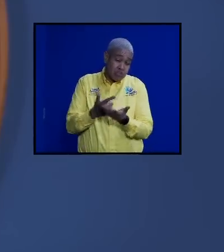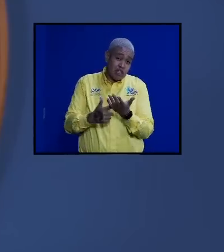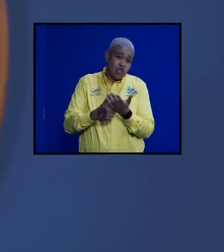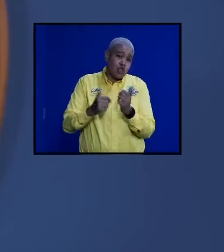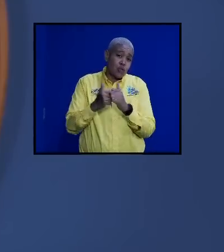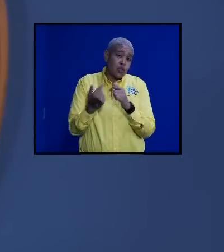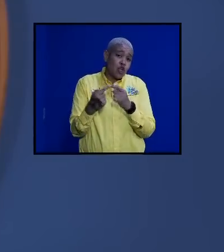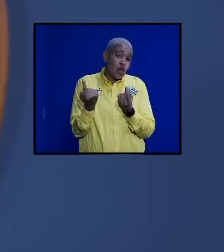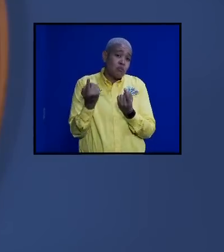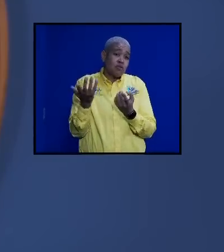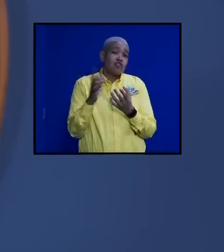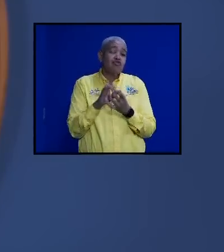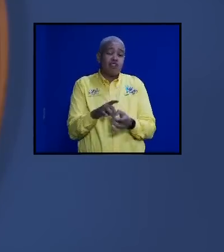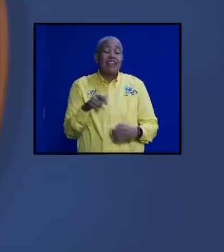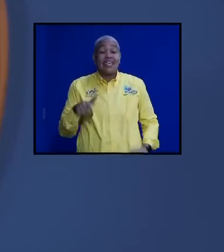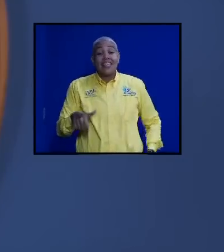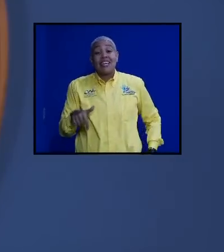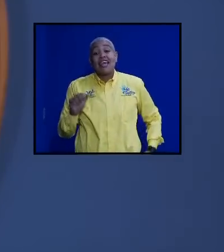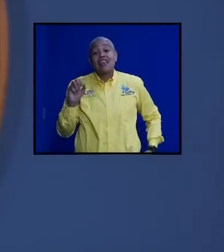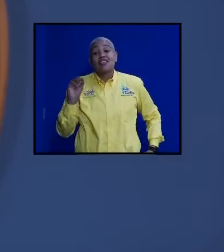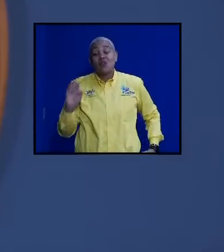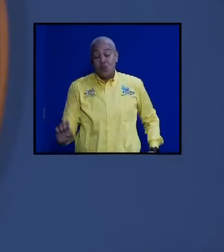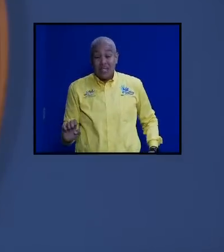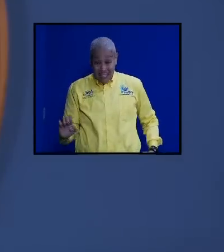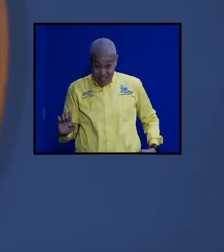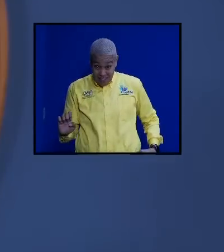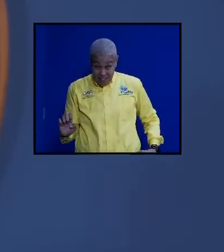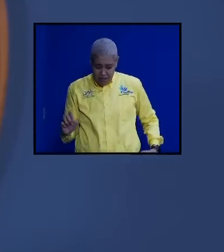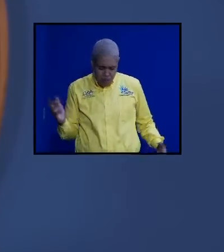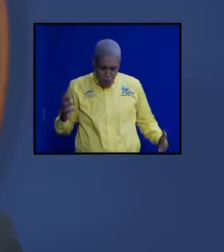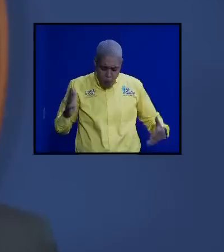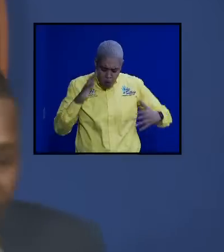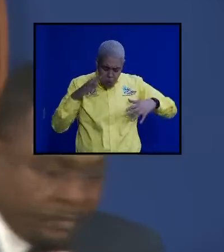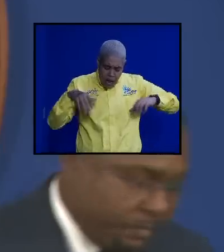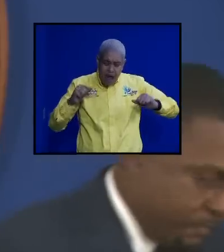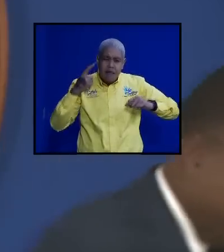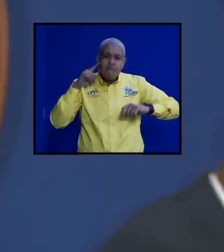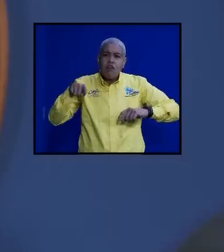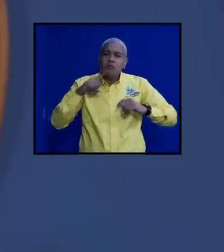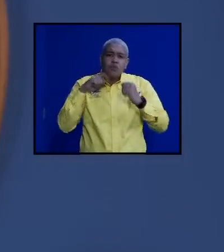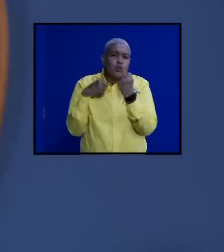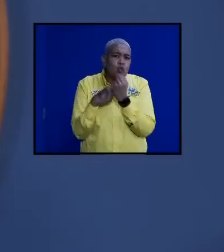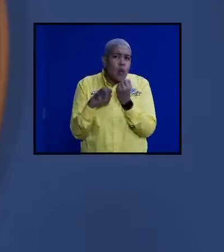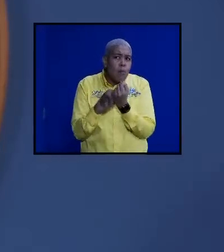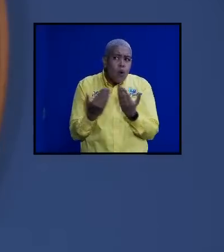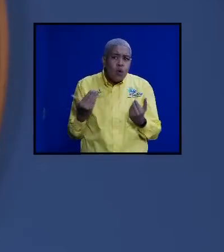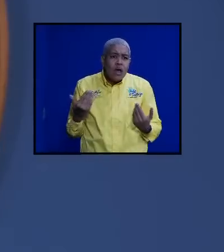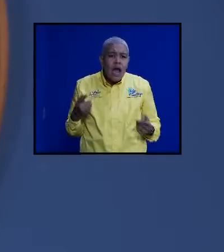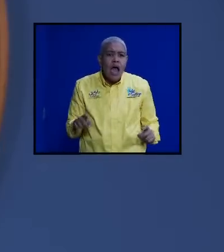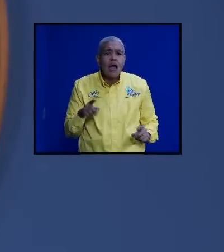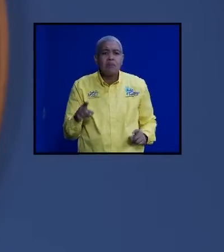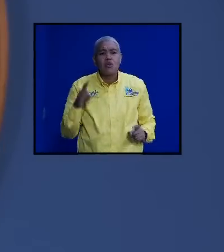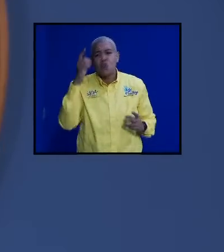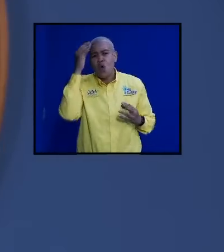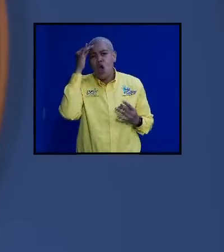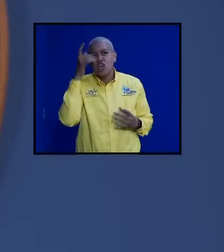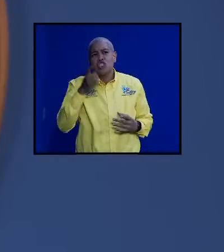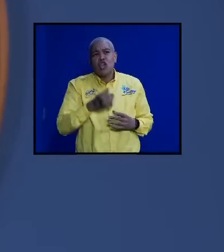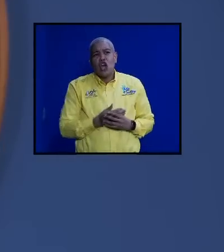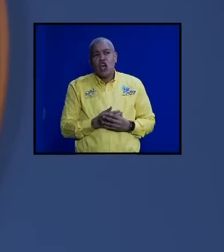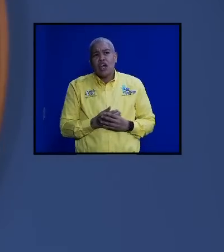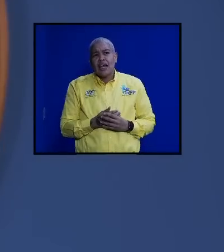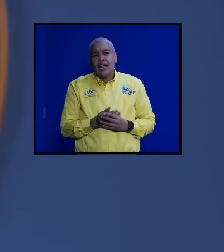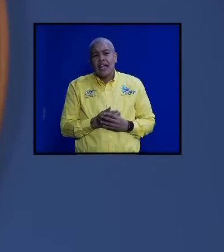with the opposition about the SOE, what it would take for them to support? And are you concerned that